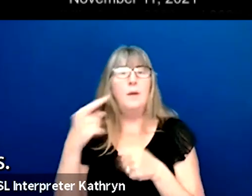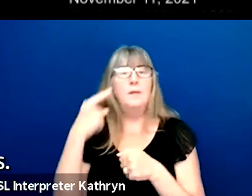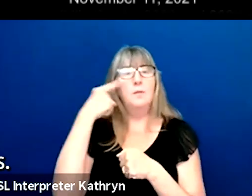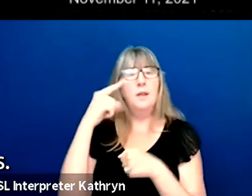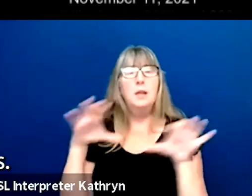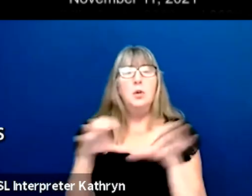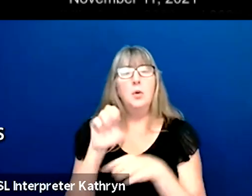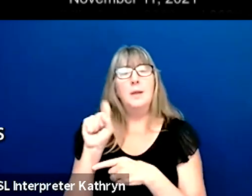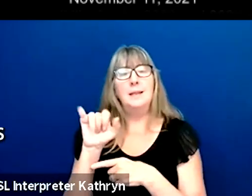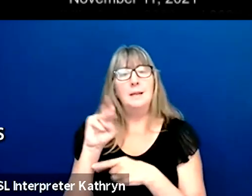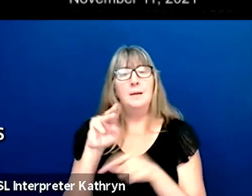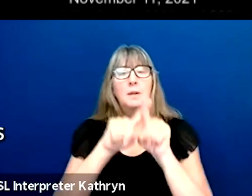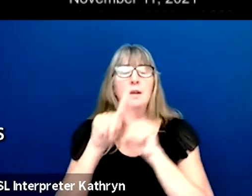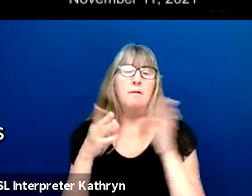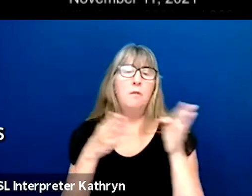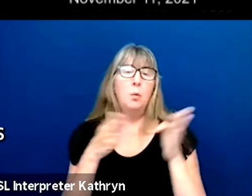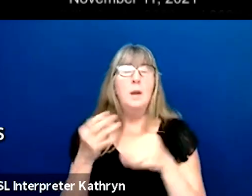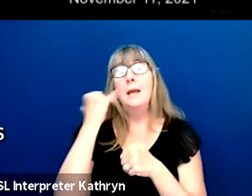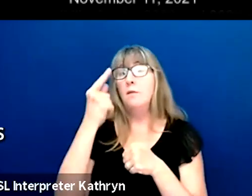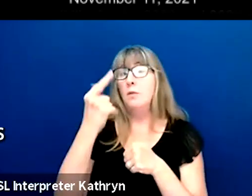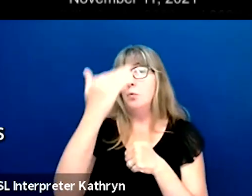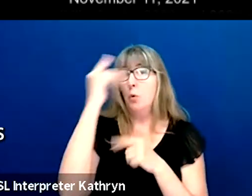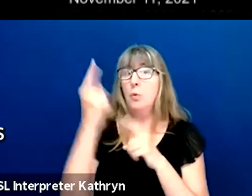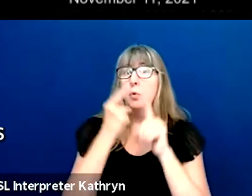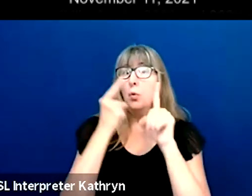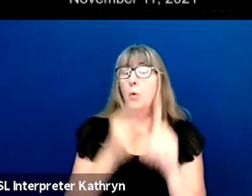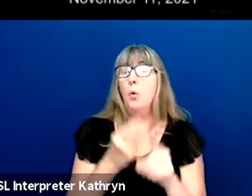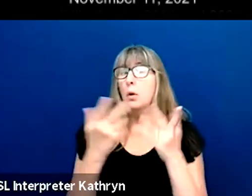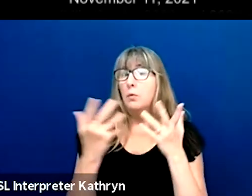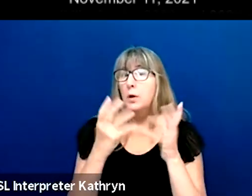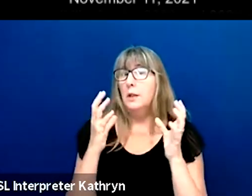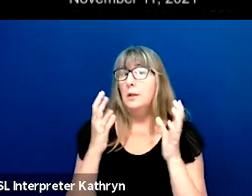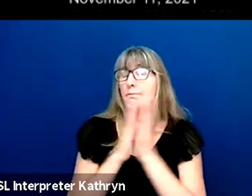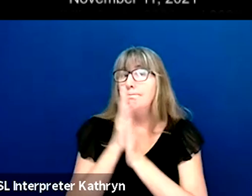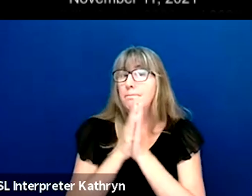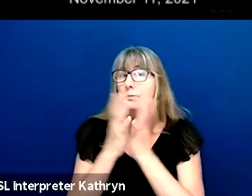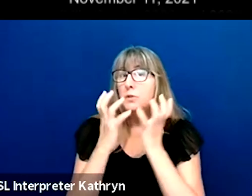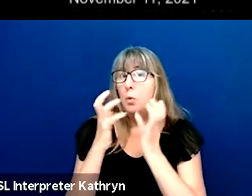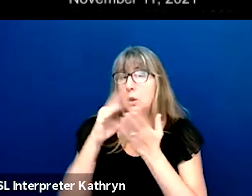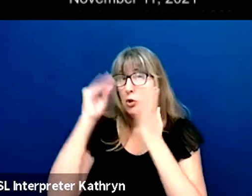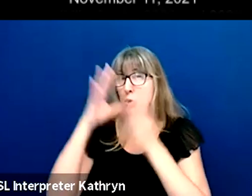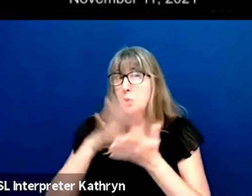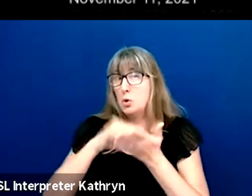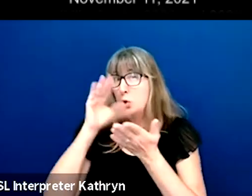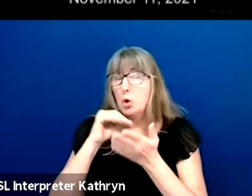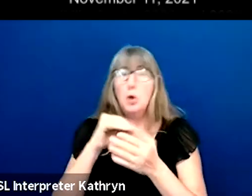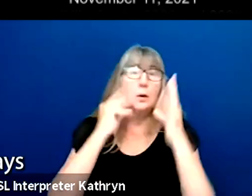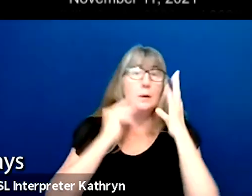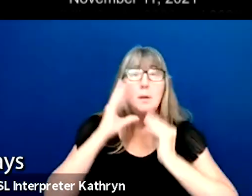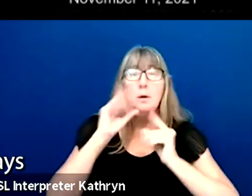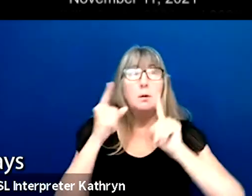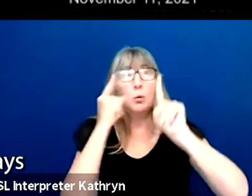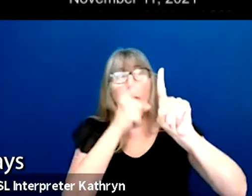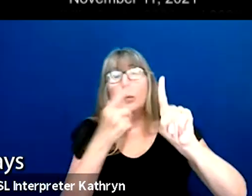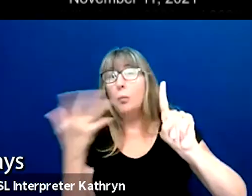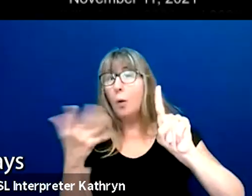STEM in very different ways. And if you know the goal of what it is you want the students to learn or experience, then